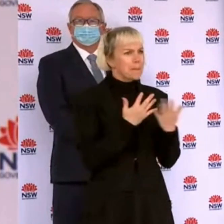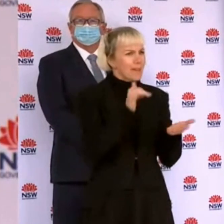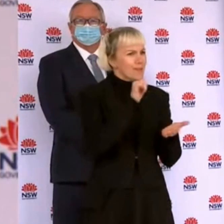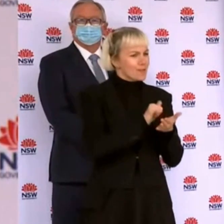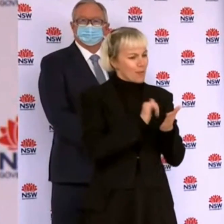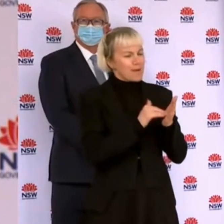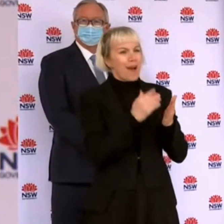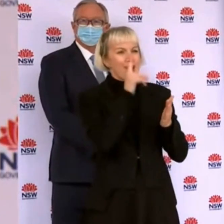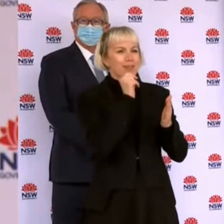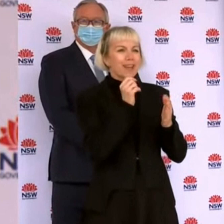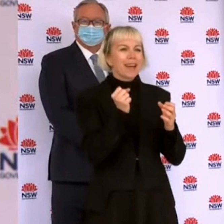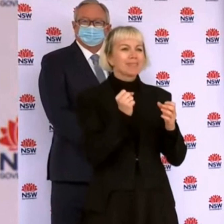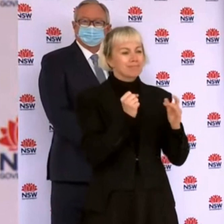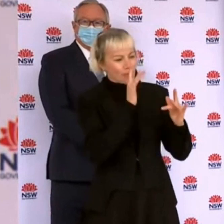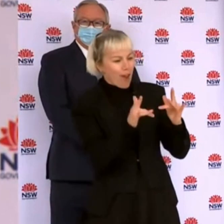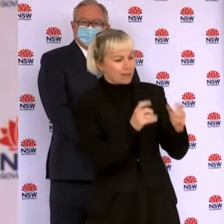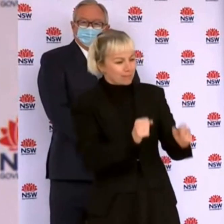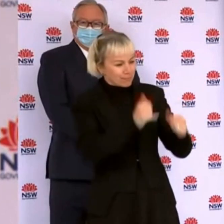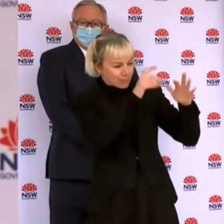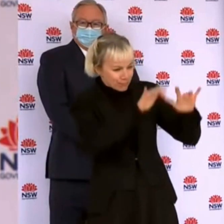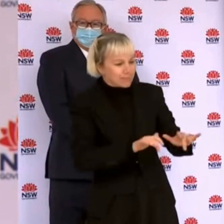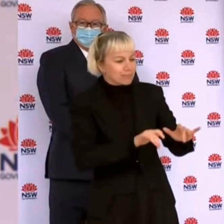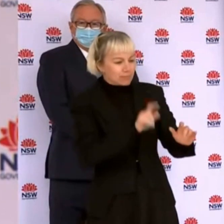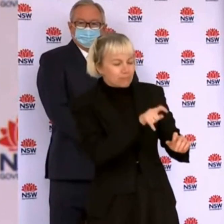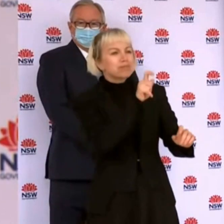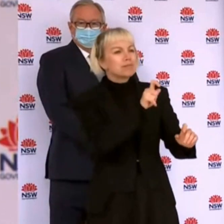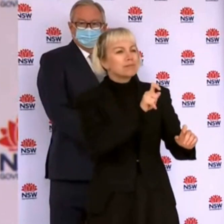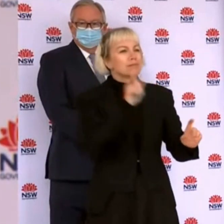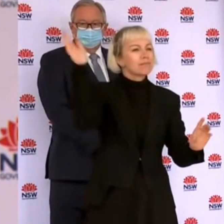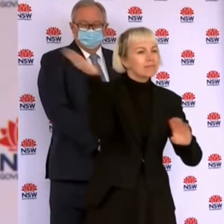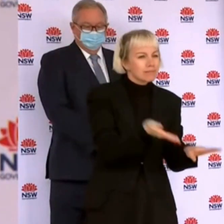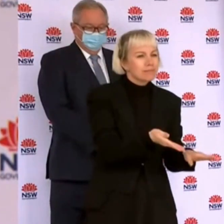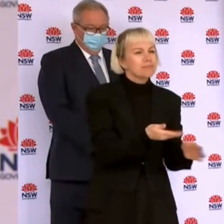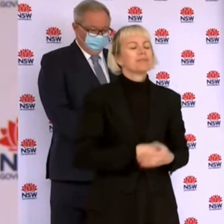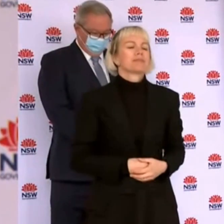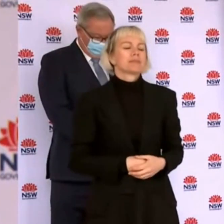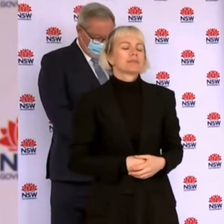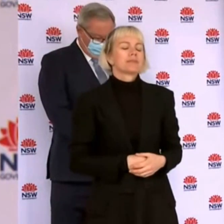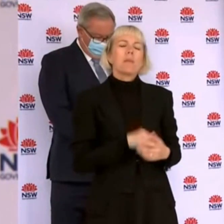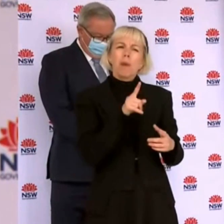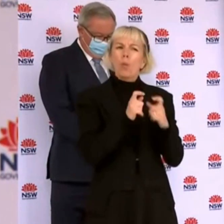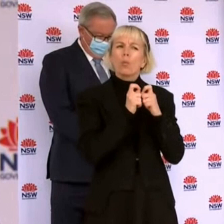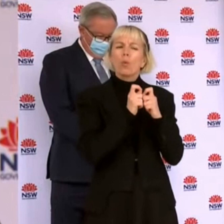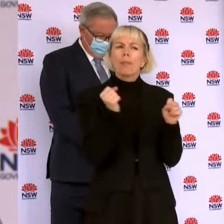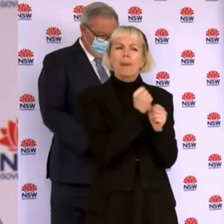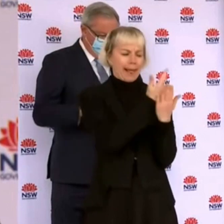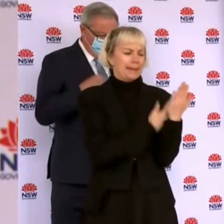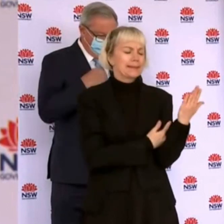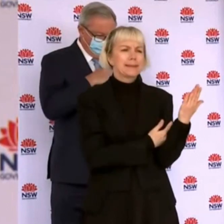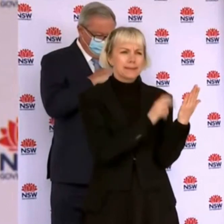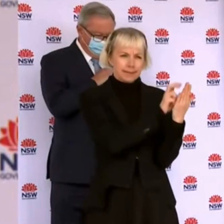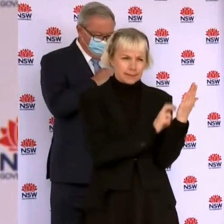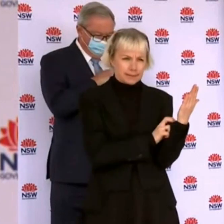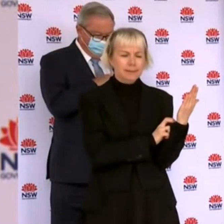tips about making a list before you go, get in and out. Also, when you are moving about, wear your mask